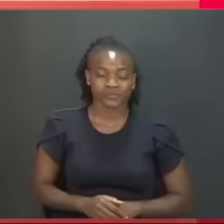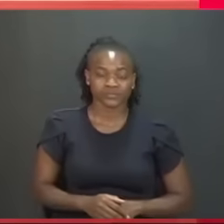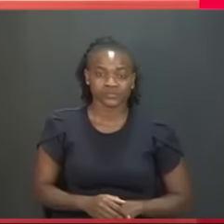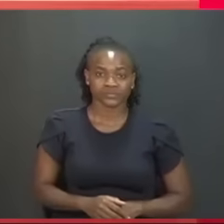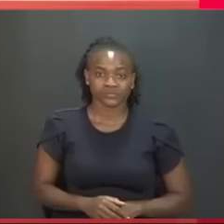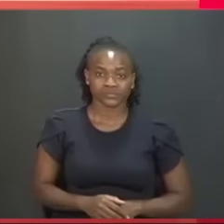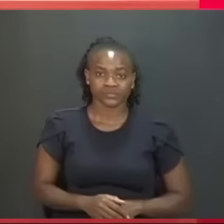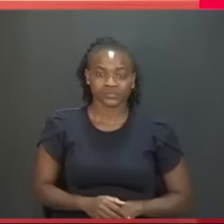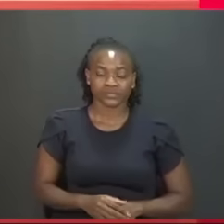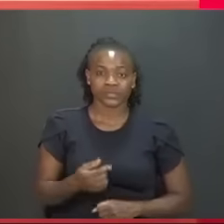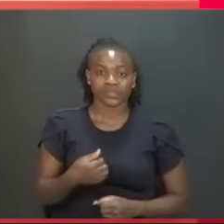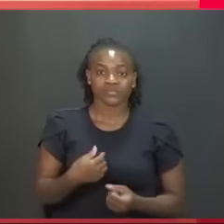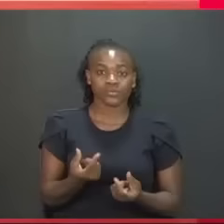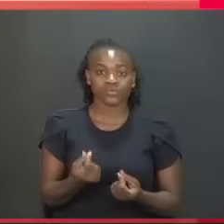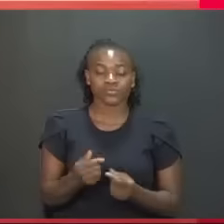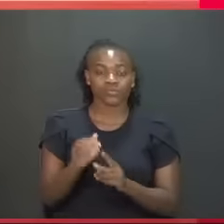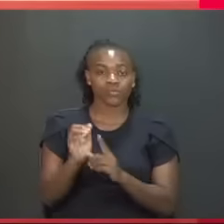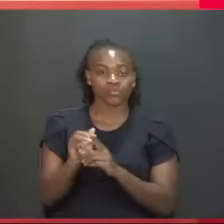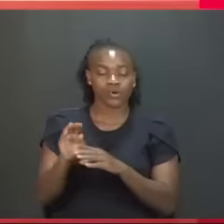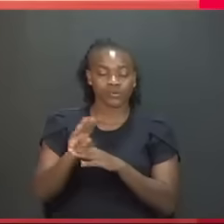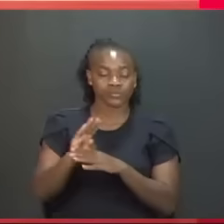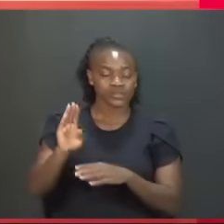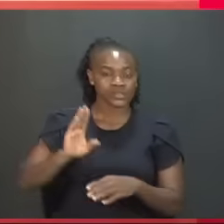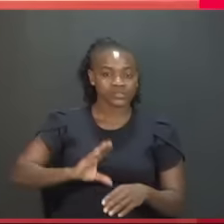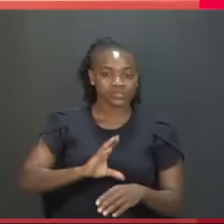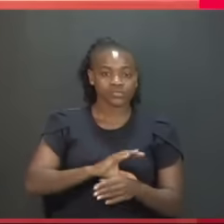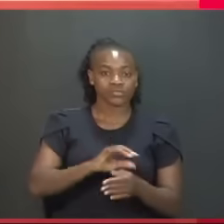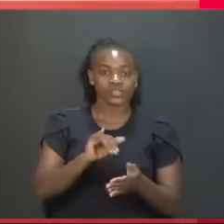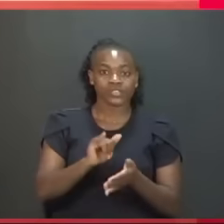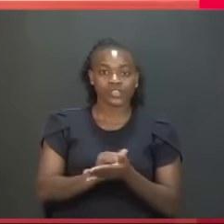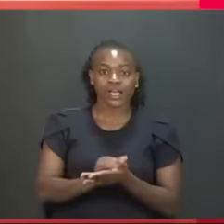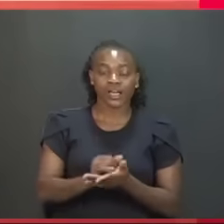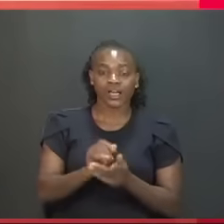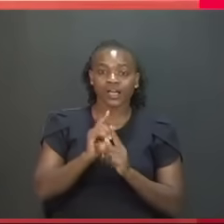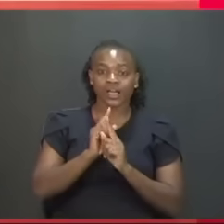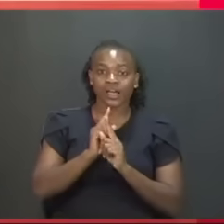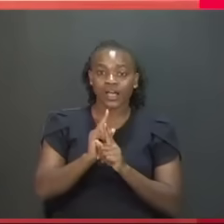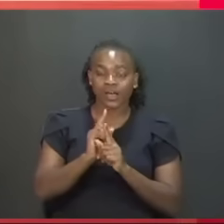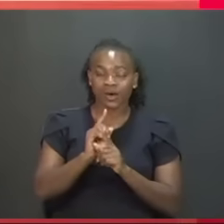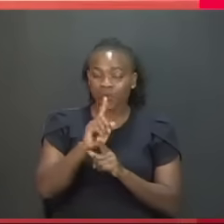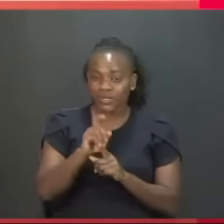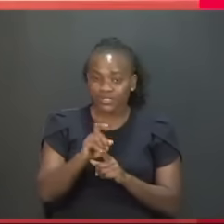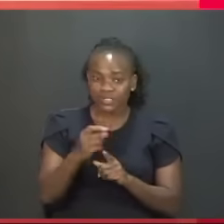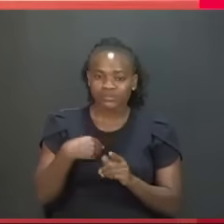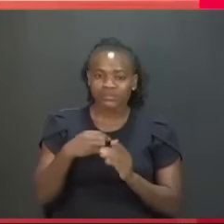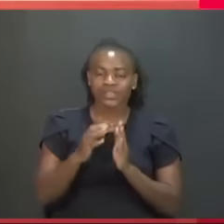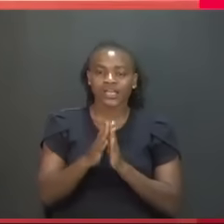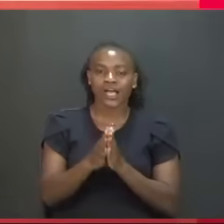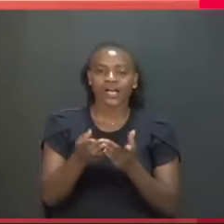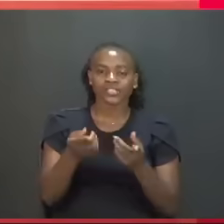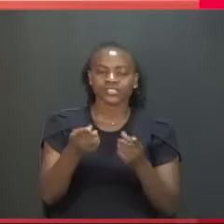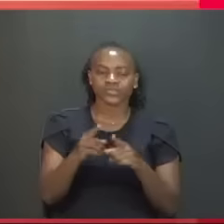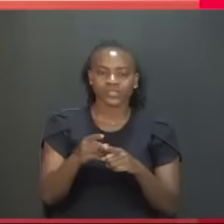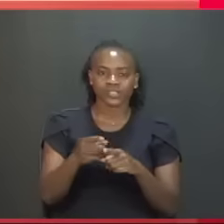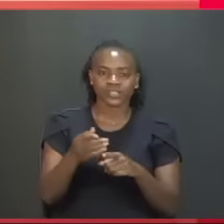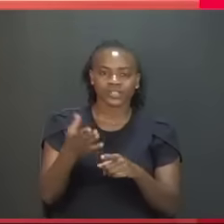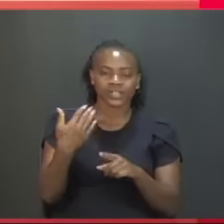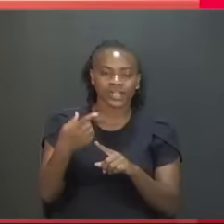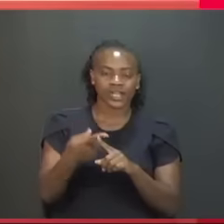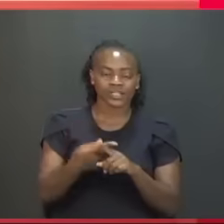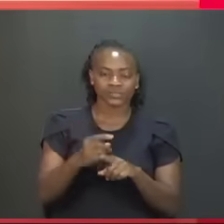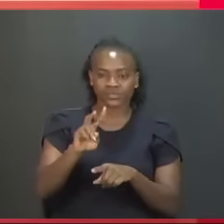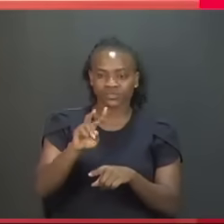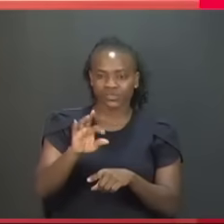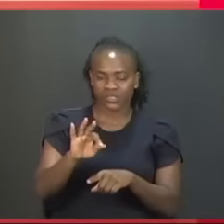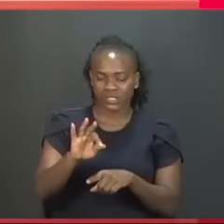I want to draw the Business Committee's attention that the question has already been asked on the 29th of last month.